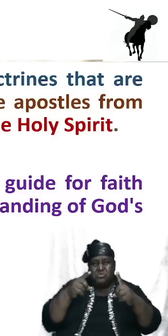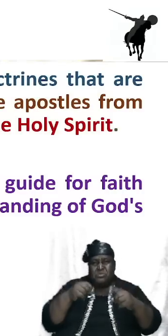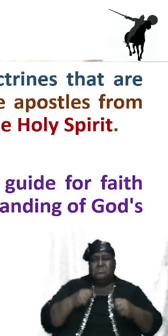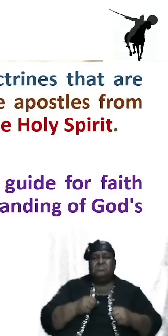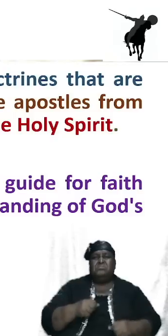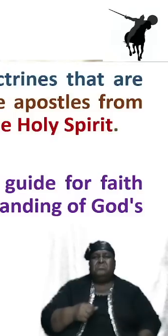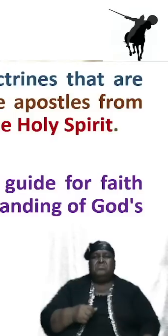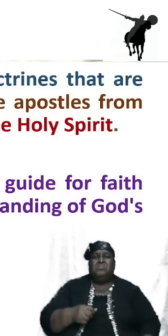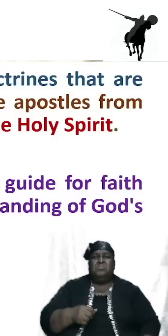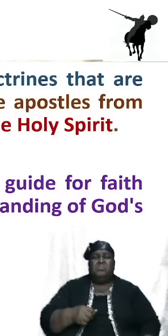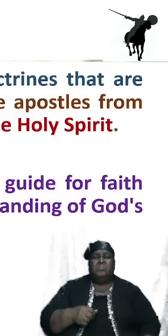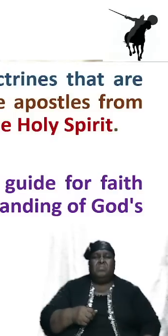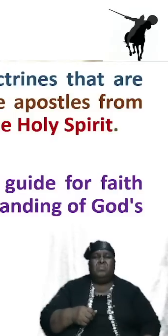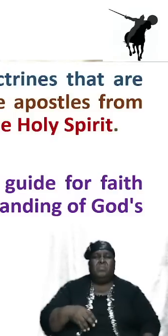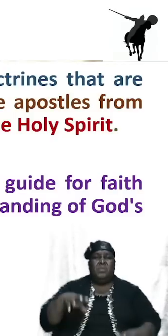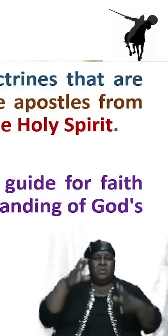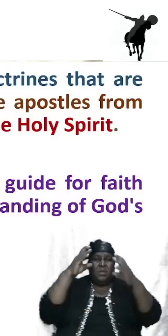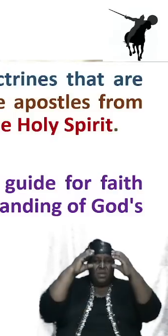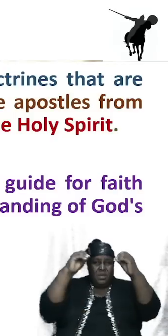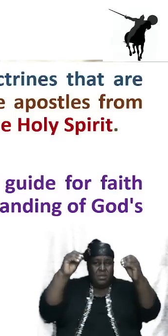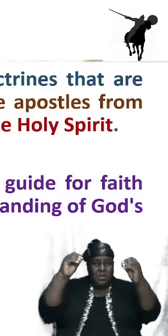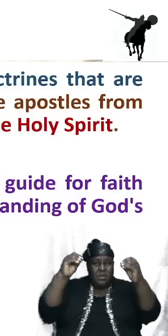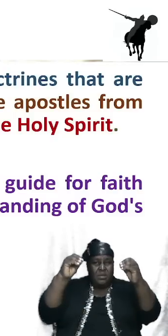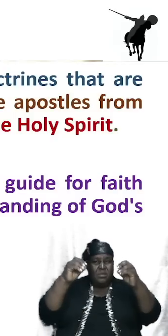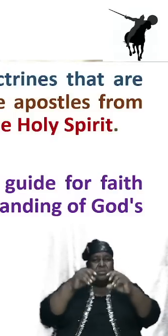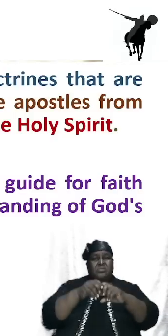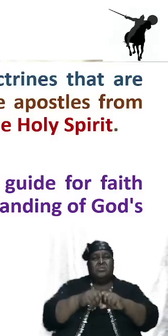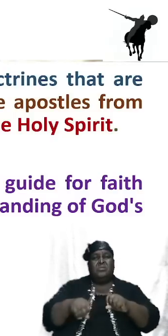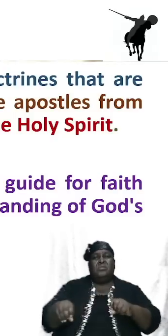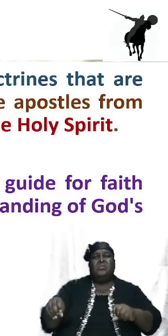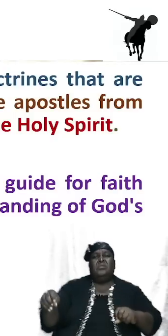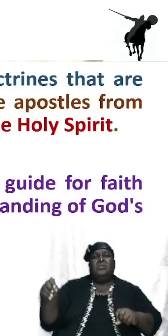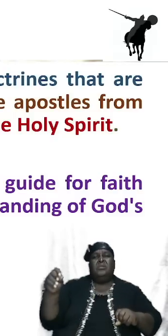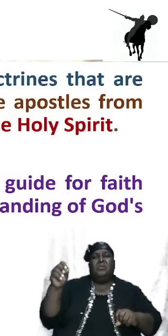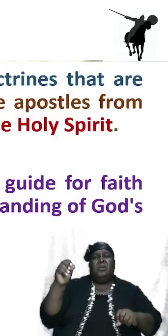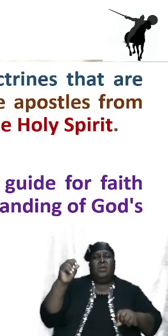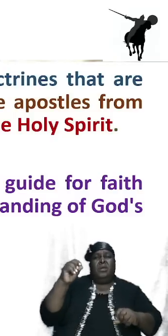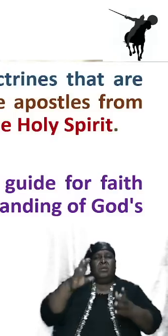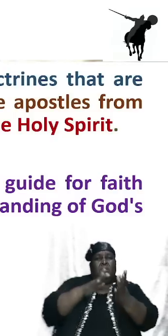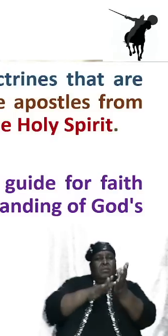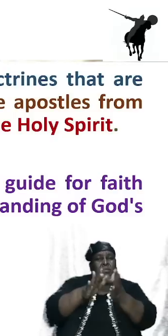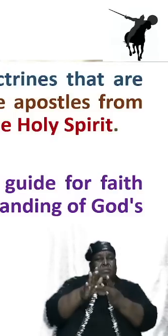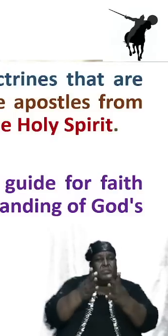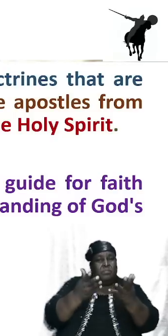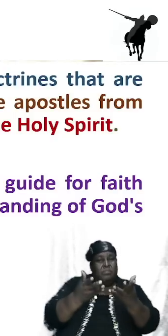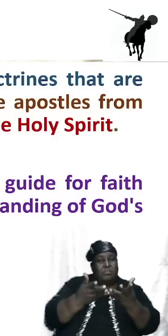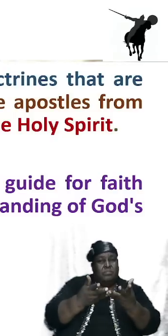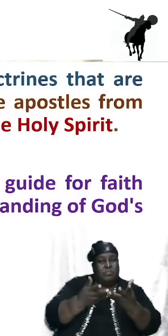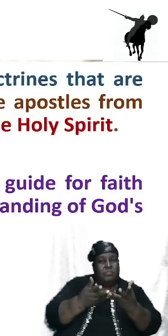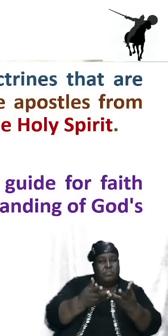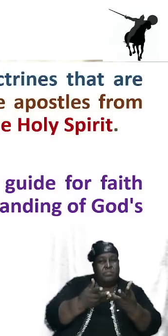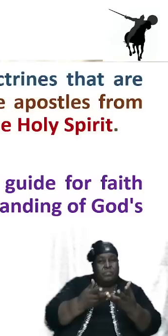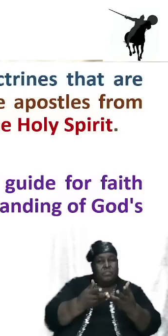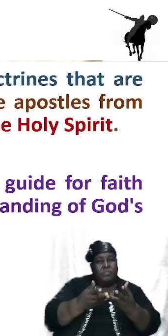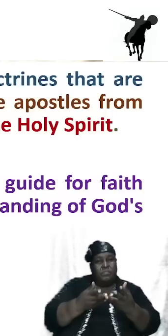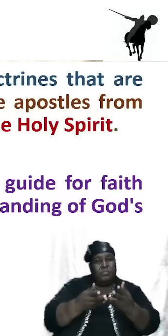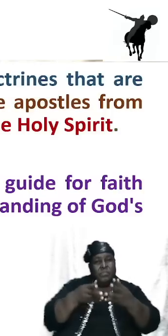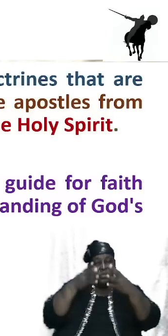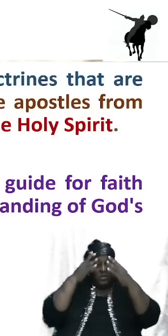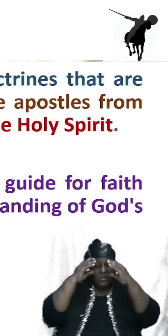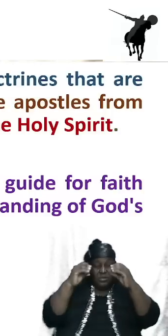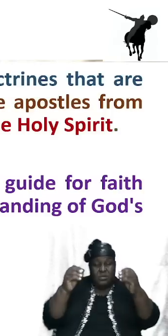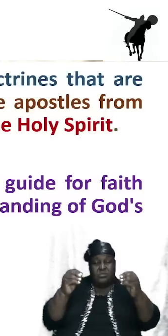doctrine refers to the teaching of the Bible that is, well, better,